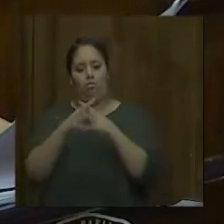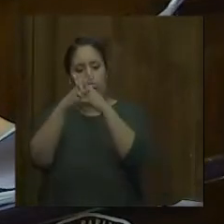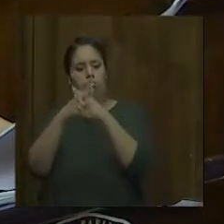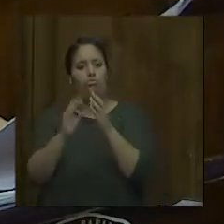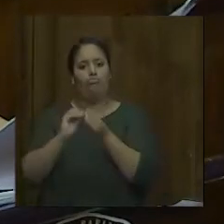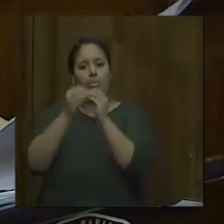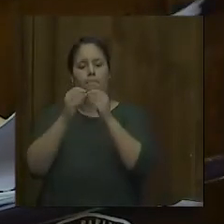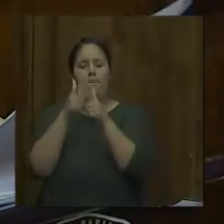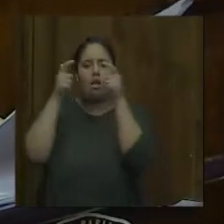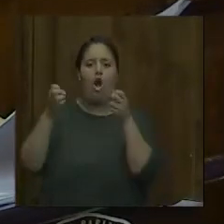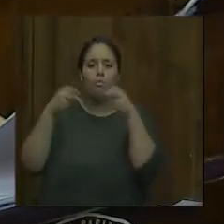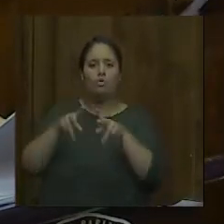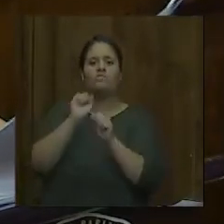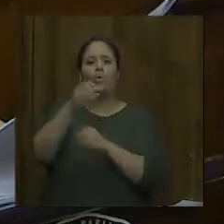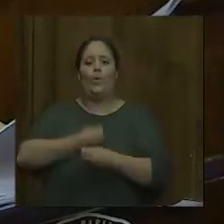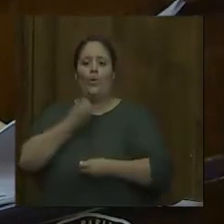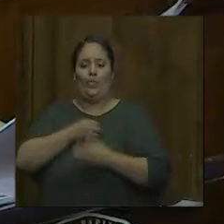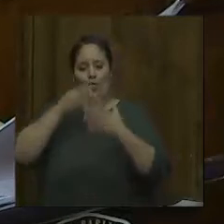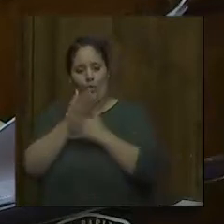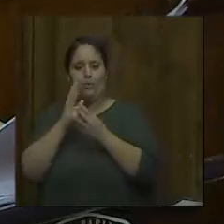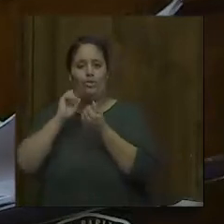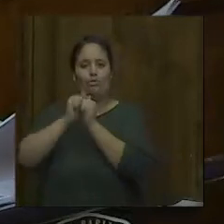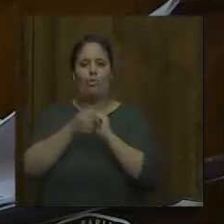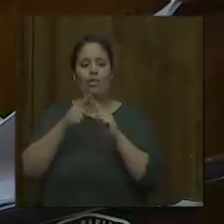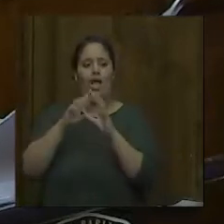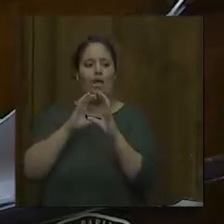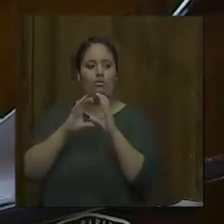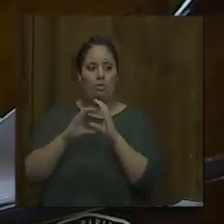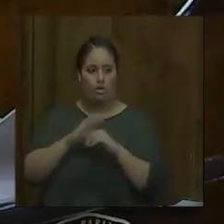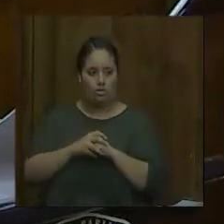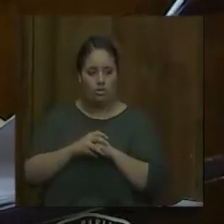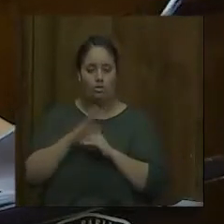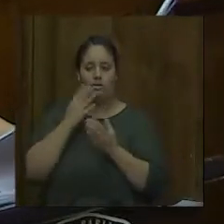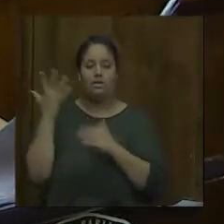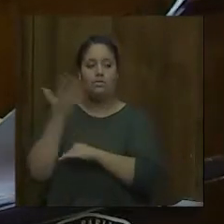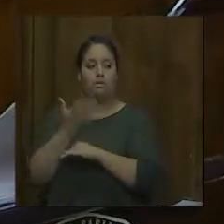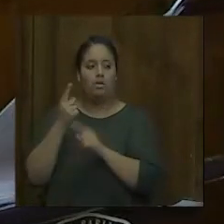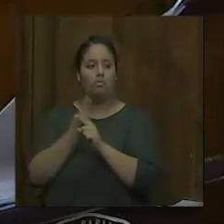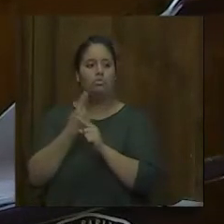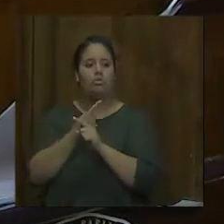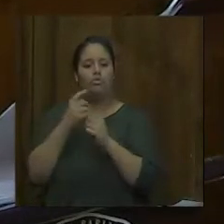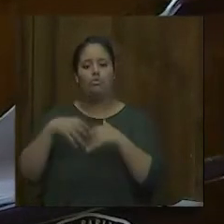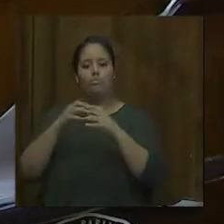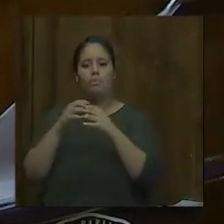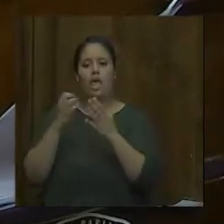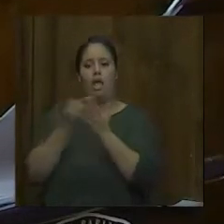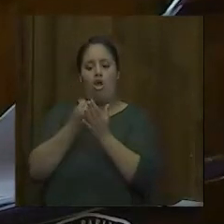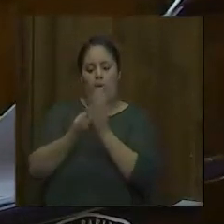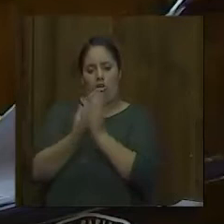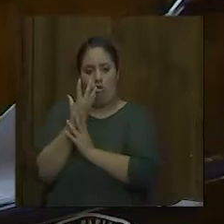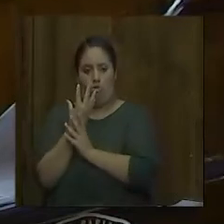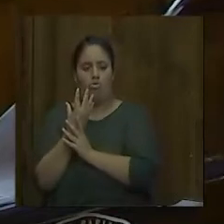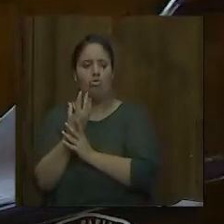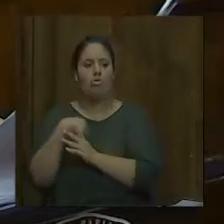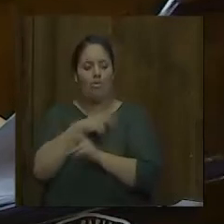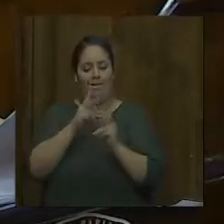greater opportunities for their fellow youth through sport and education. Speaker, to boost economic growth and job creation in each district,